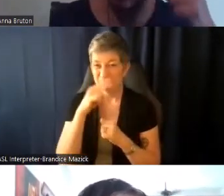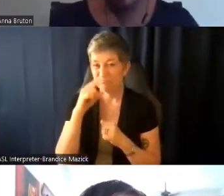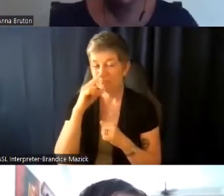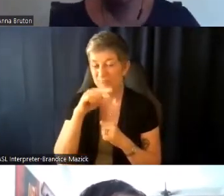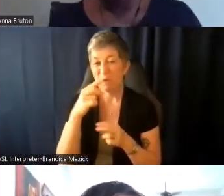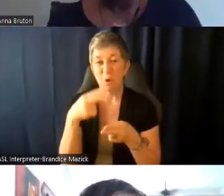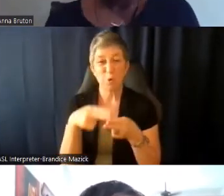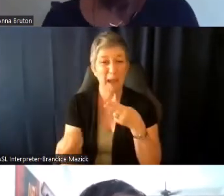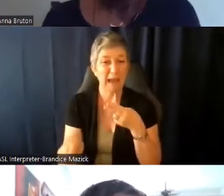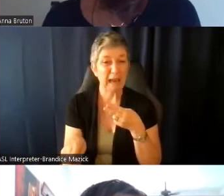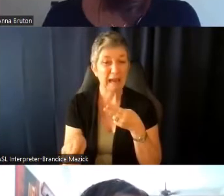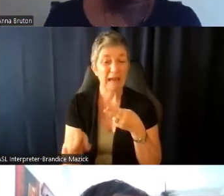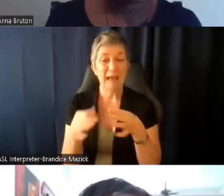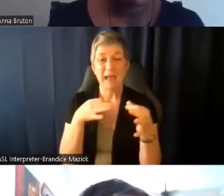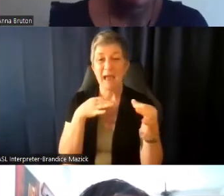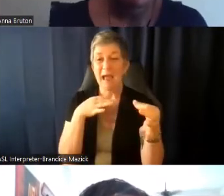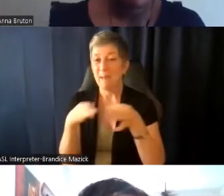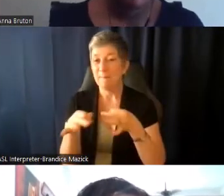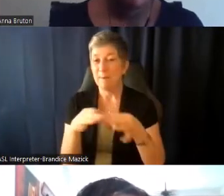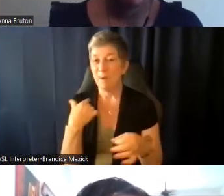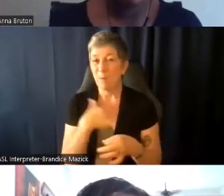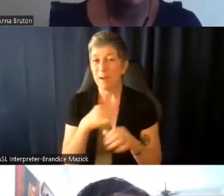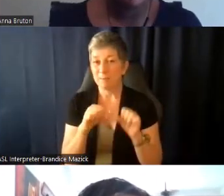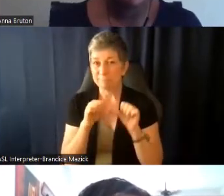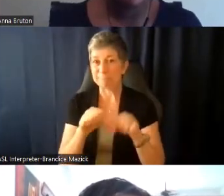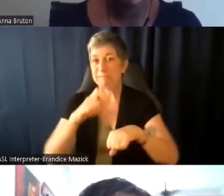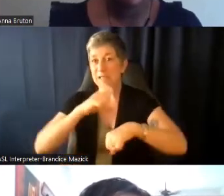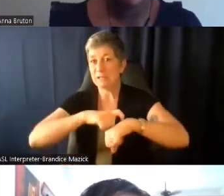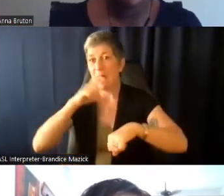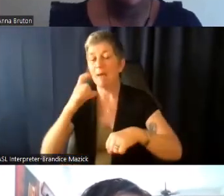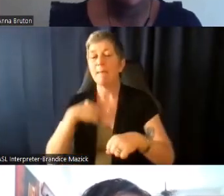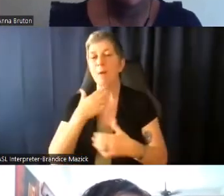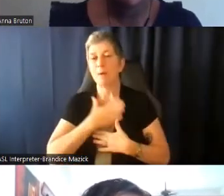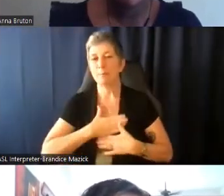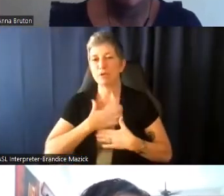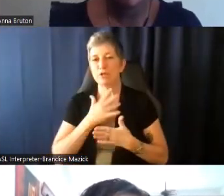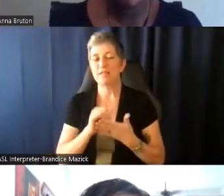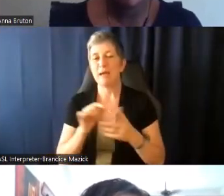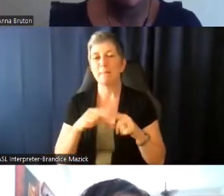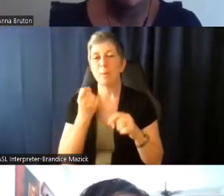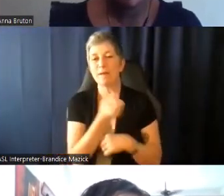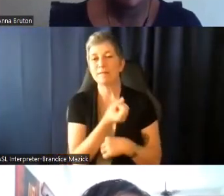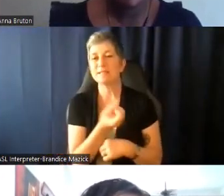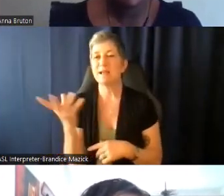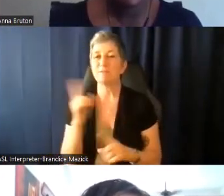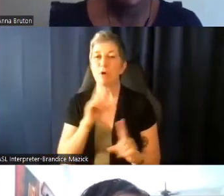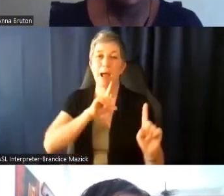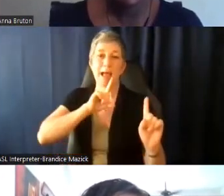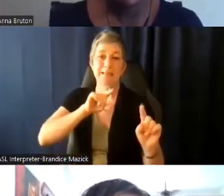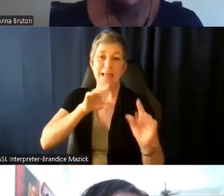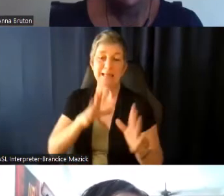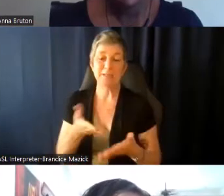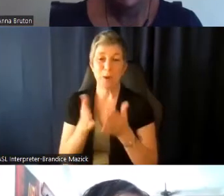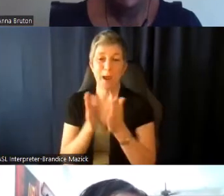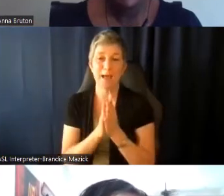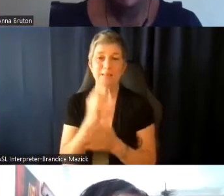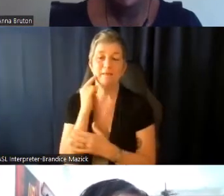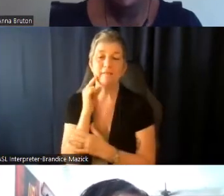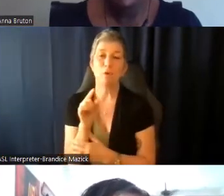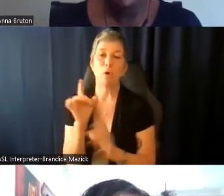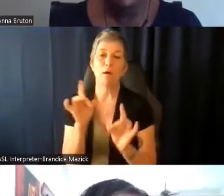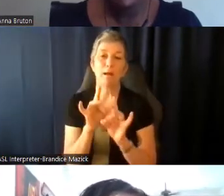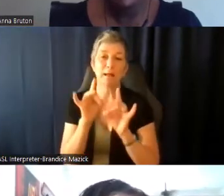quick explanation so that we can stay on time, I would appreciate it. But we have several attendees who are asking for